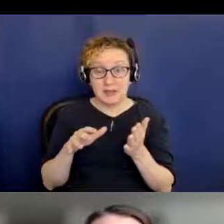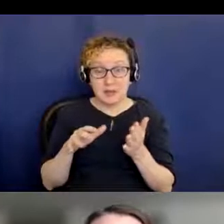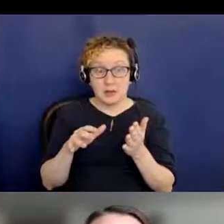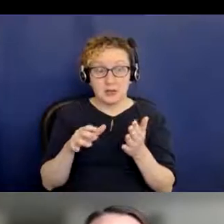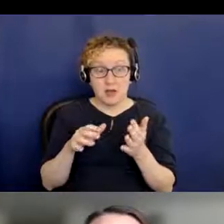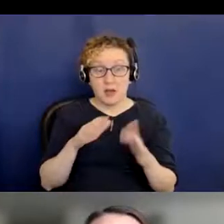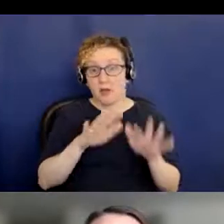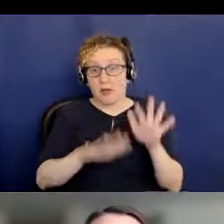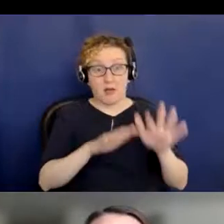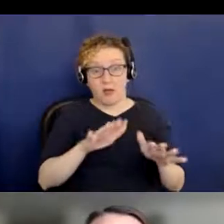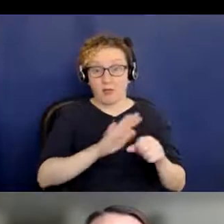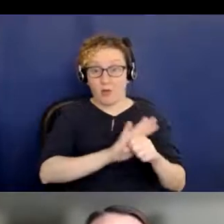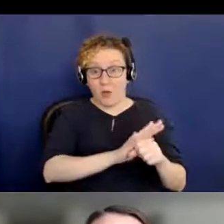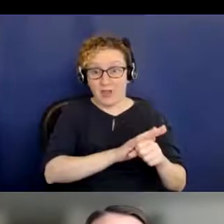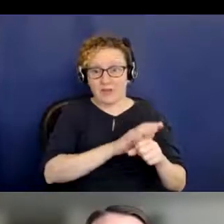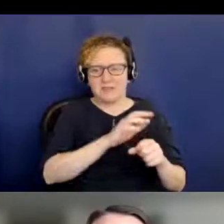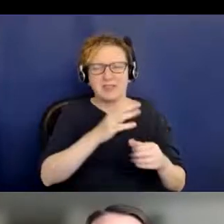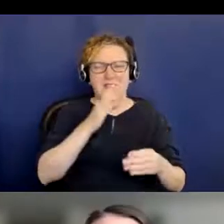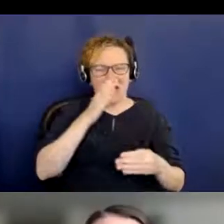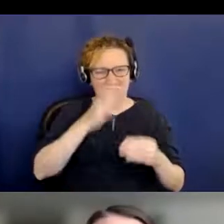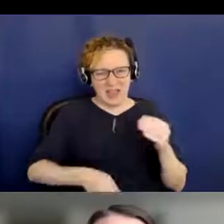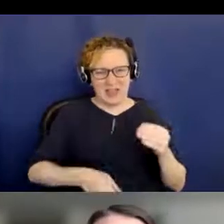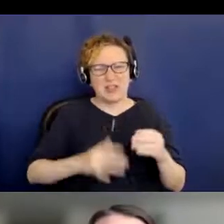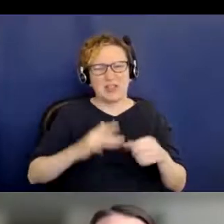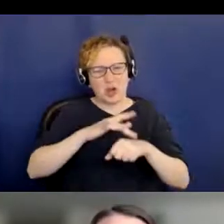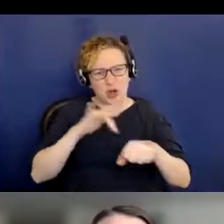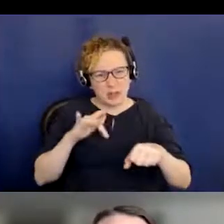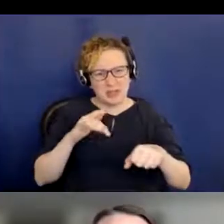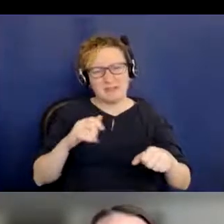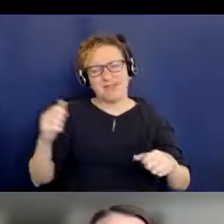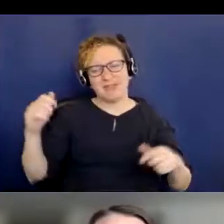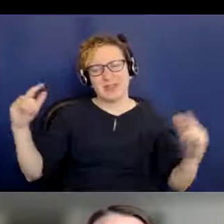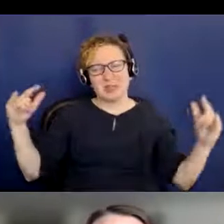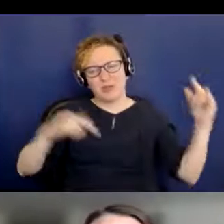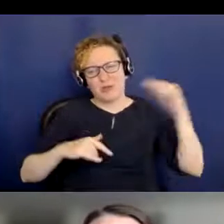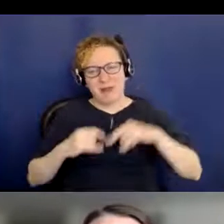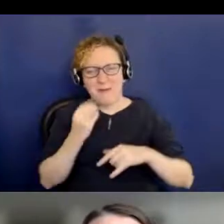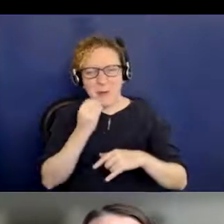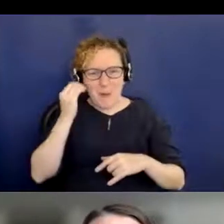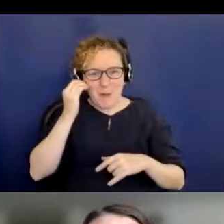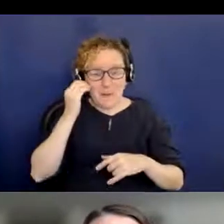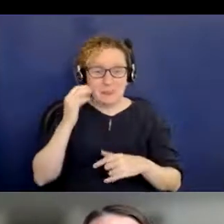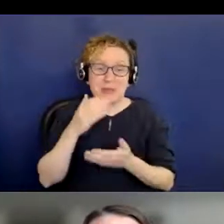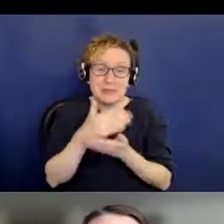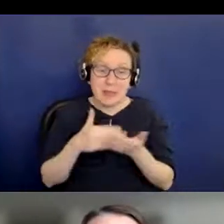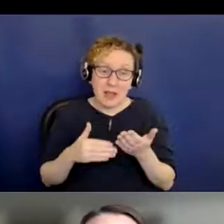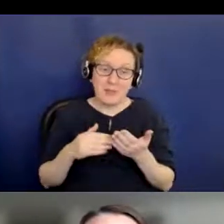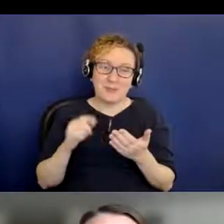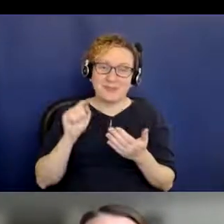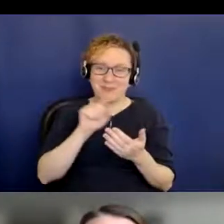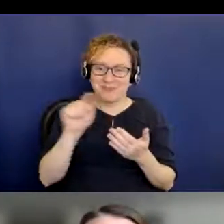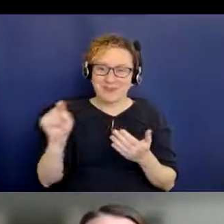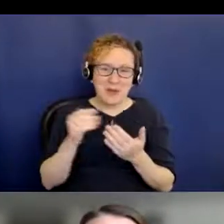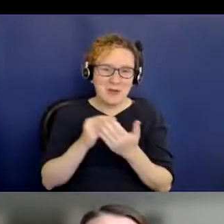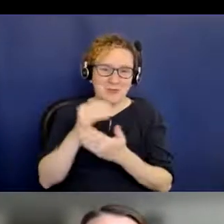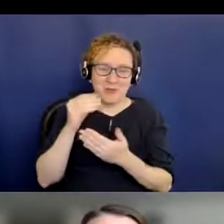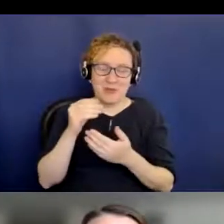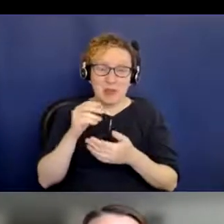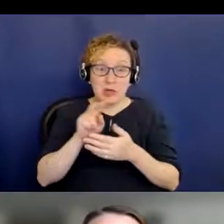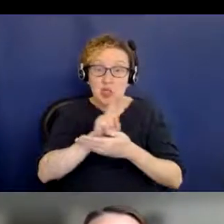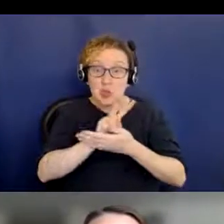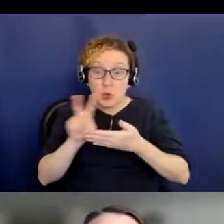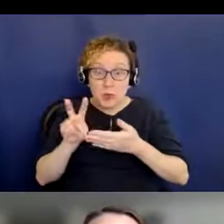early, which meant they all were traveling home. Some of them had their program canceled, 2 weeks into their program.